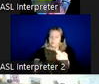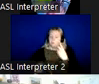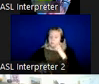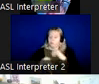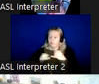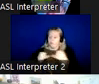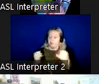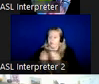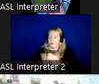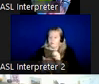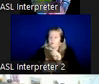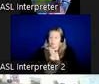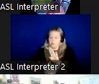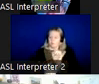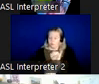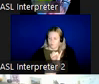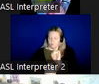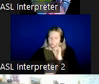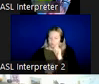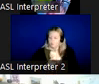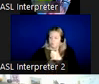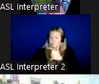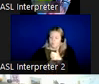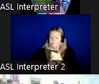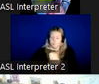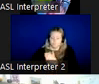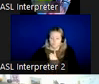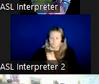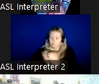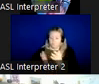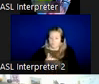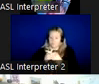clubs if you would like to start your own book club.